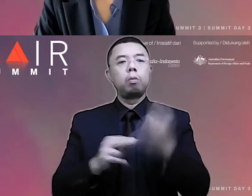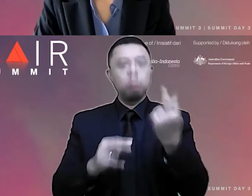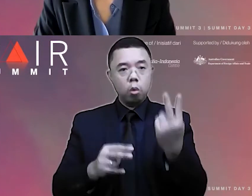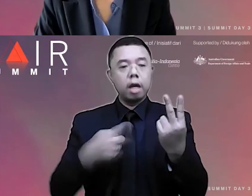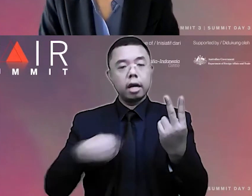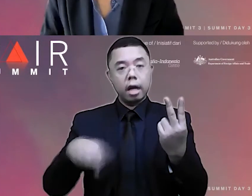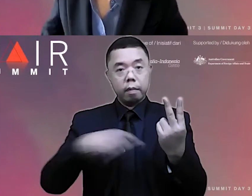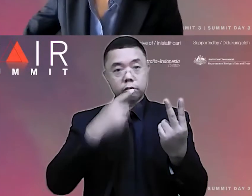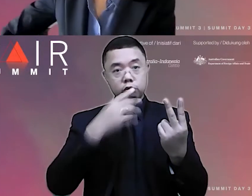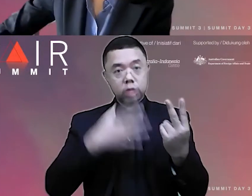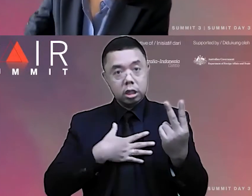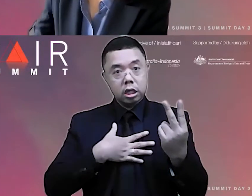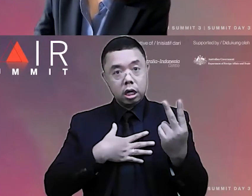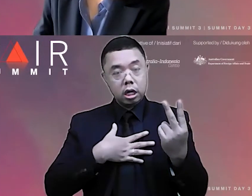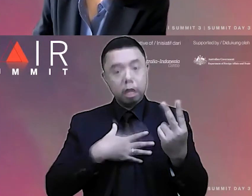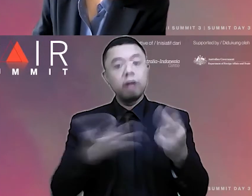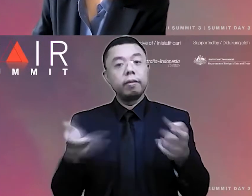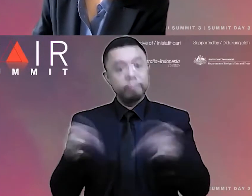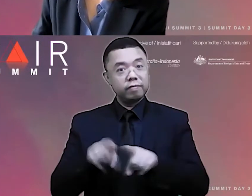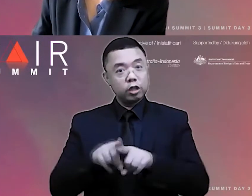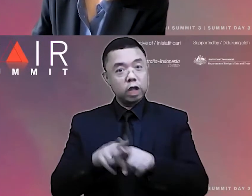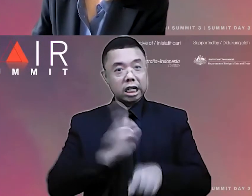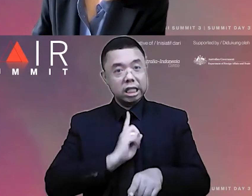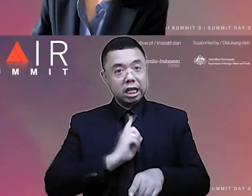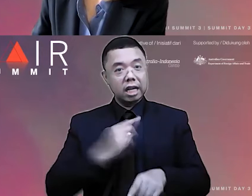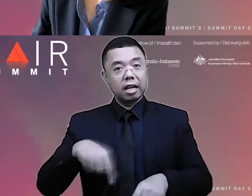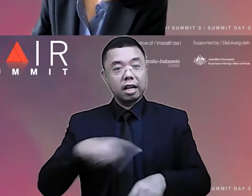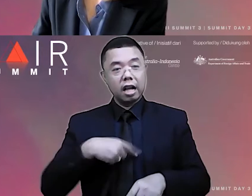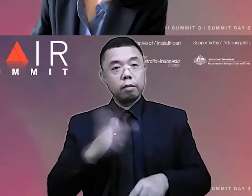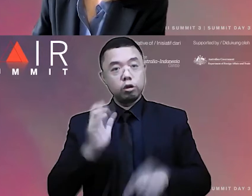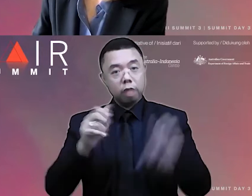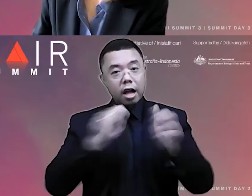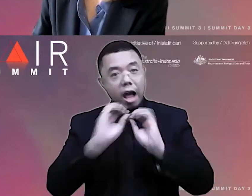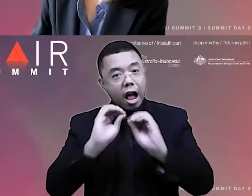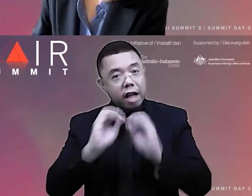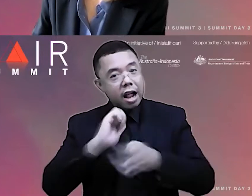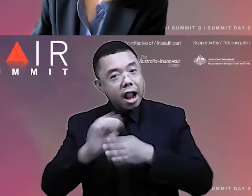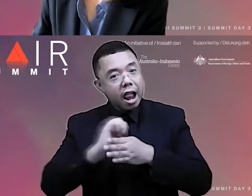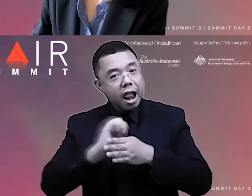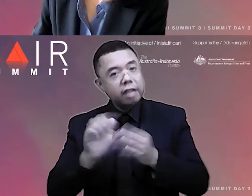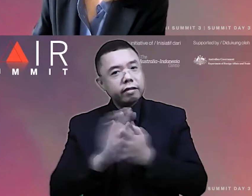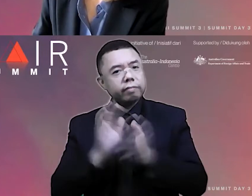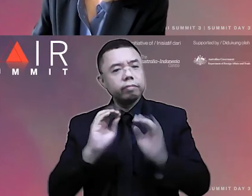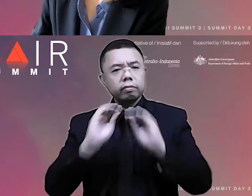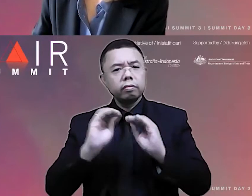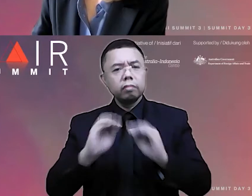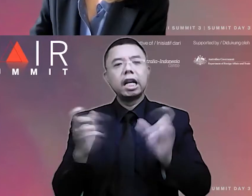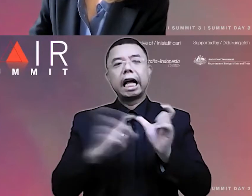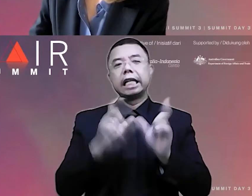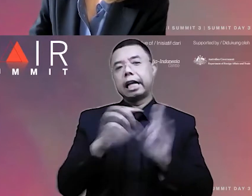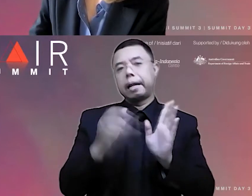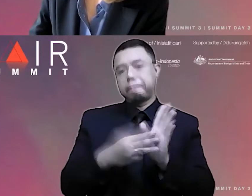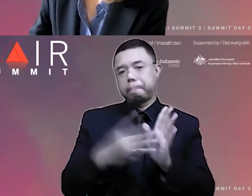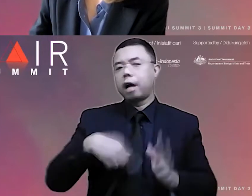which we actually train. Now, this is related to human resources, right? We train and socialize to our partner